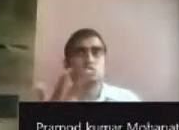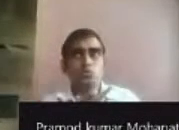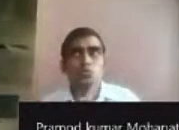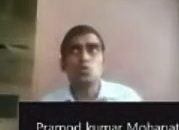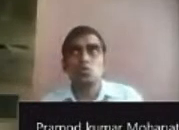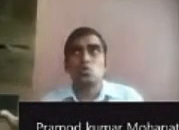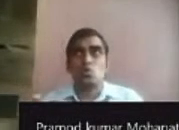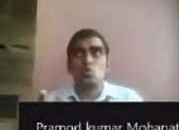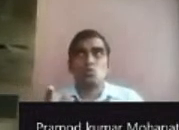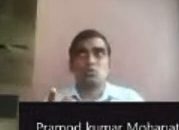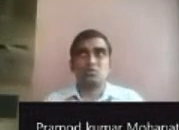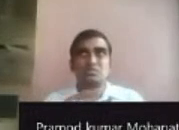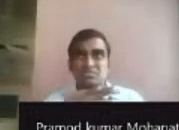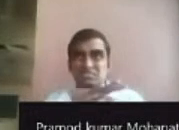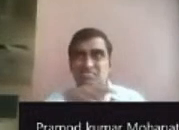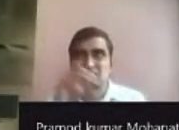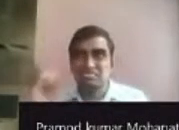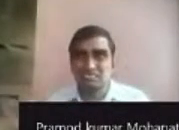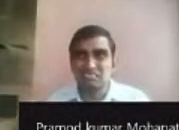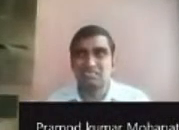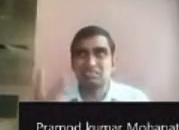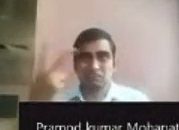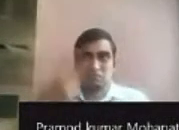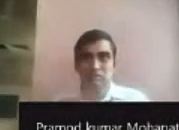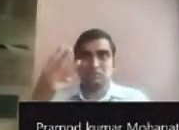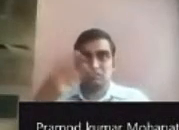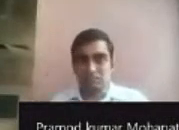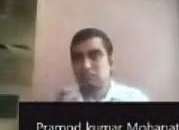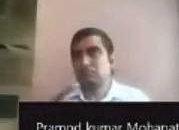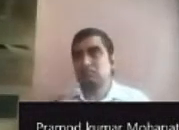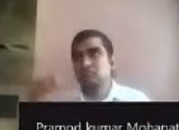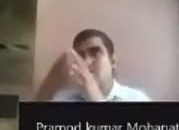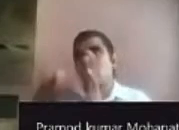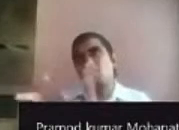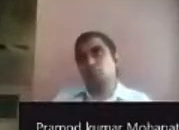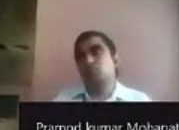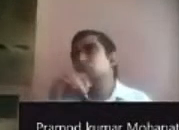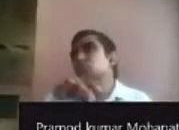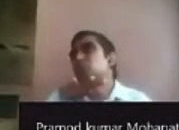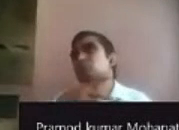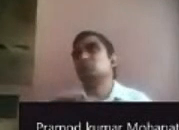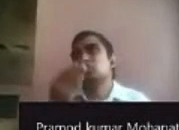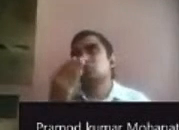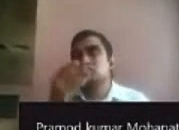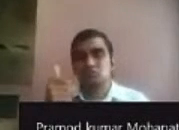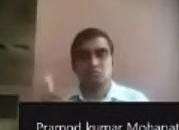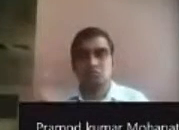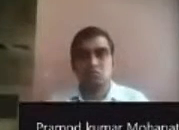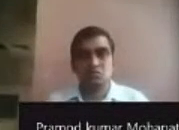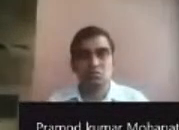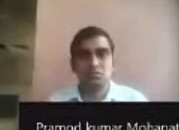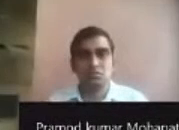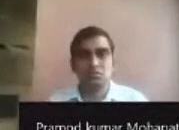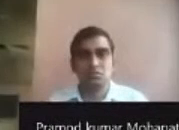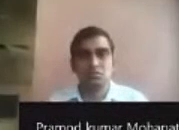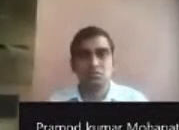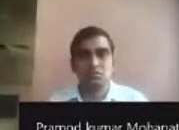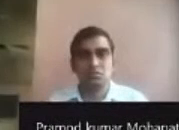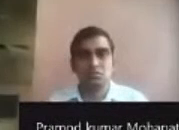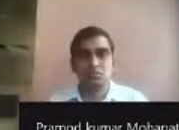can be some government assistance towards collecting garbage that's been kept in the house that can be collected.